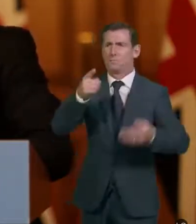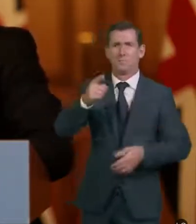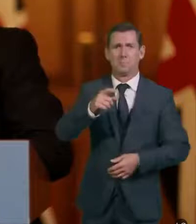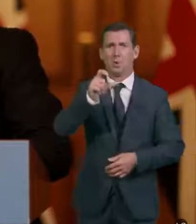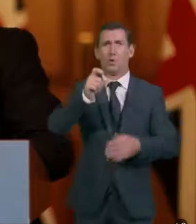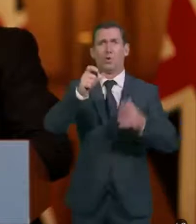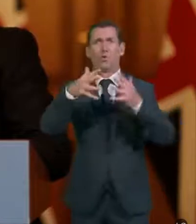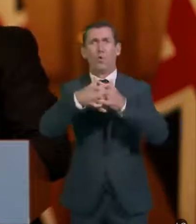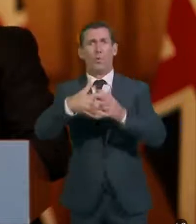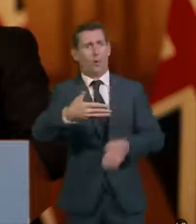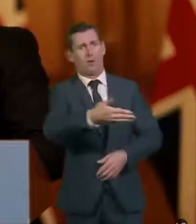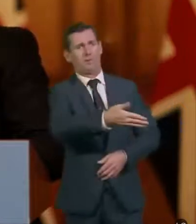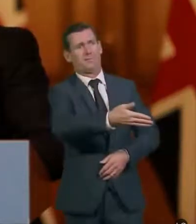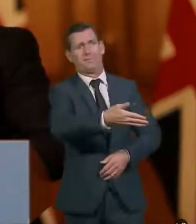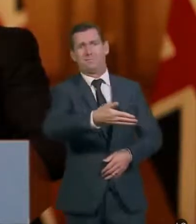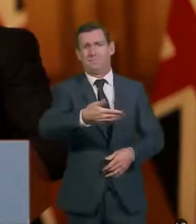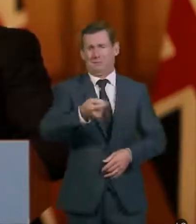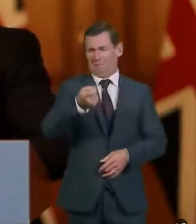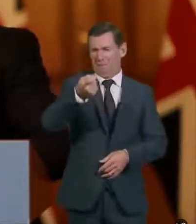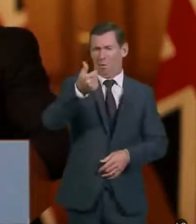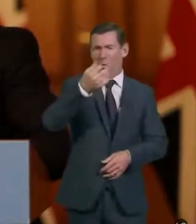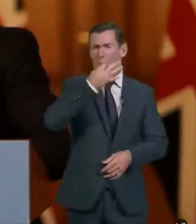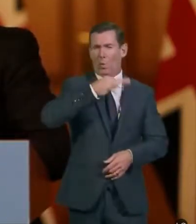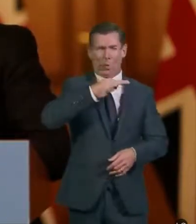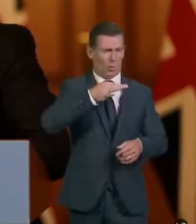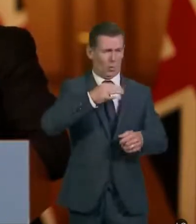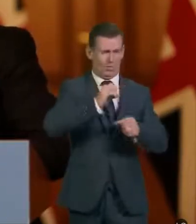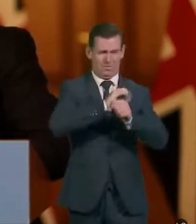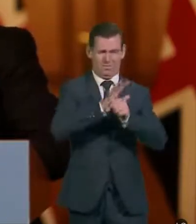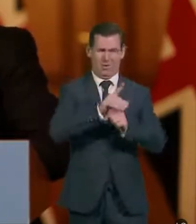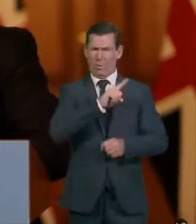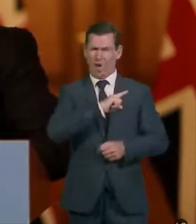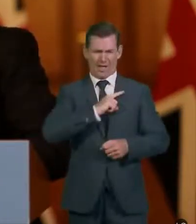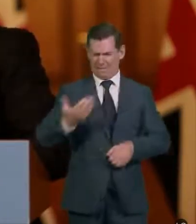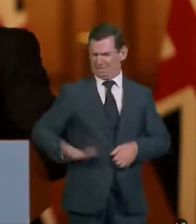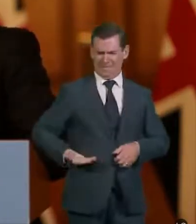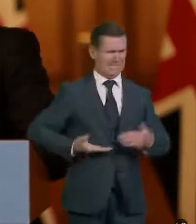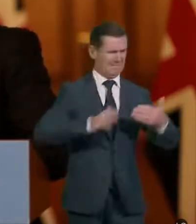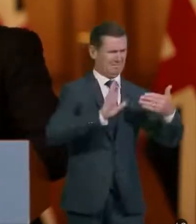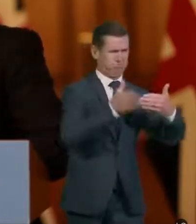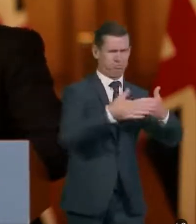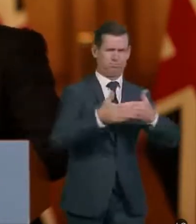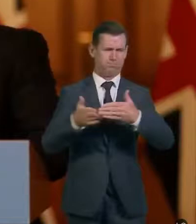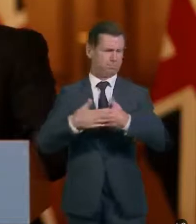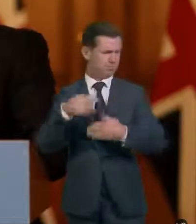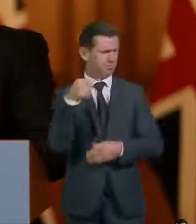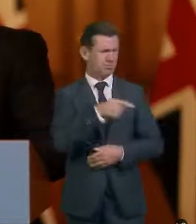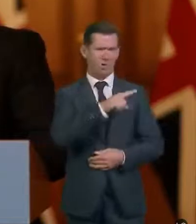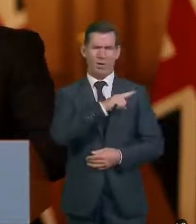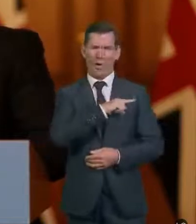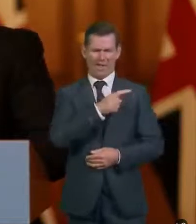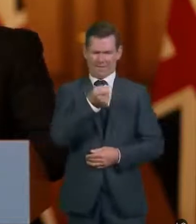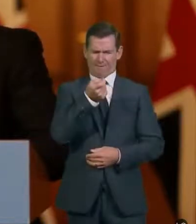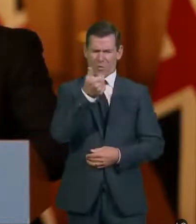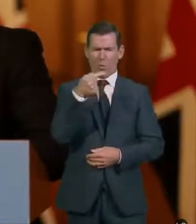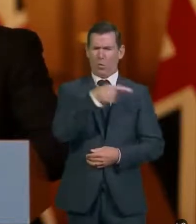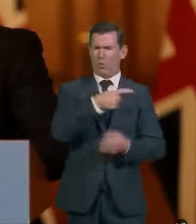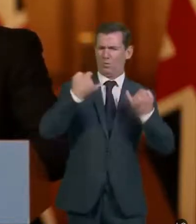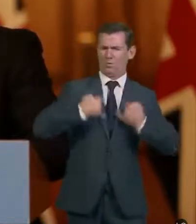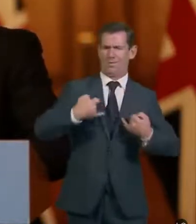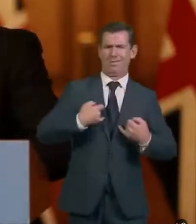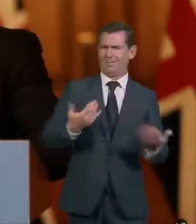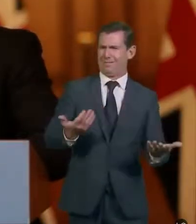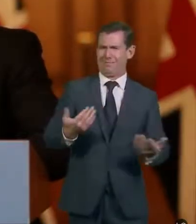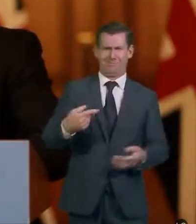to close down businesses there, which work very hard to make themselves COVID secure, in order to drive